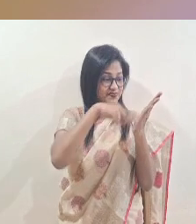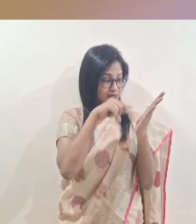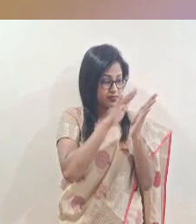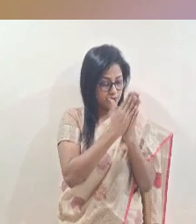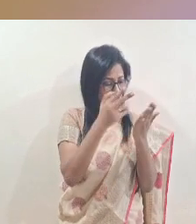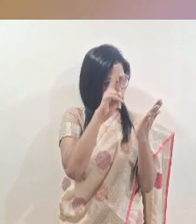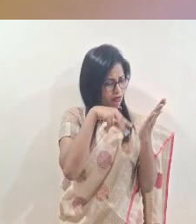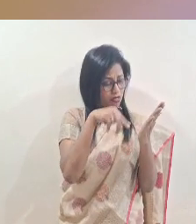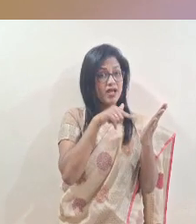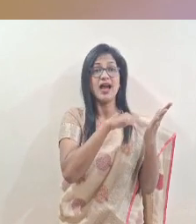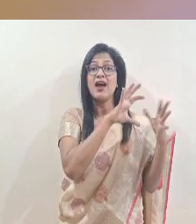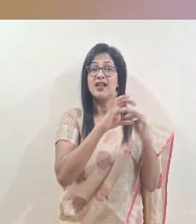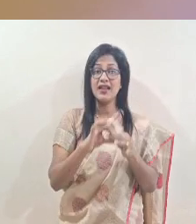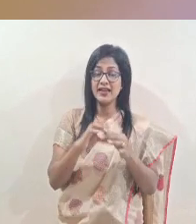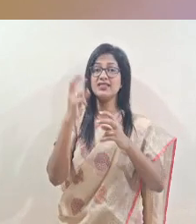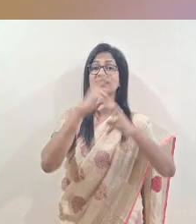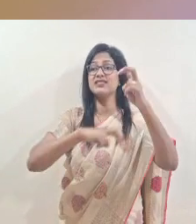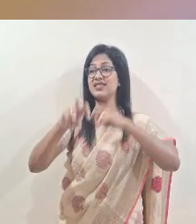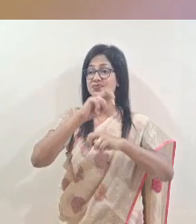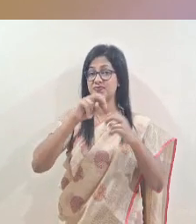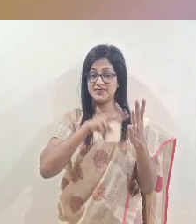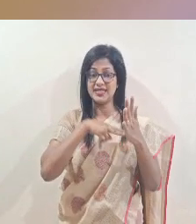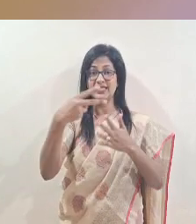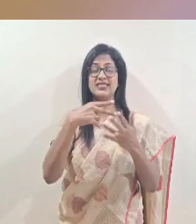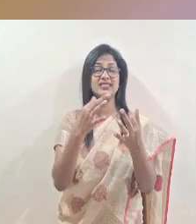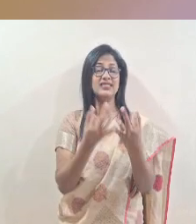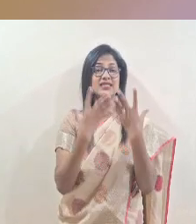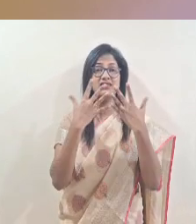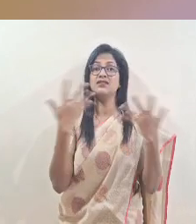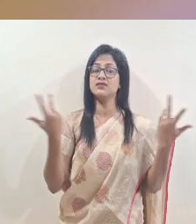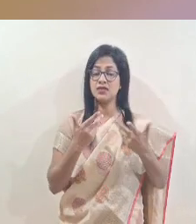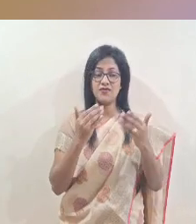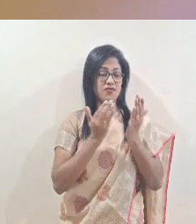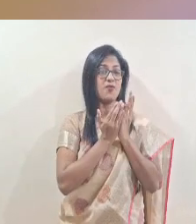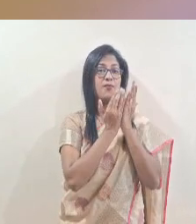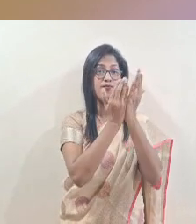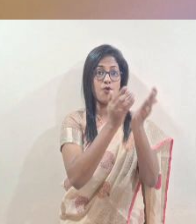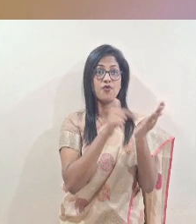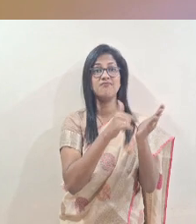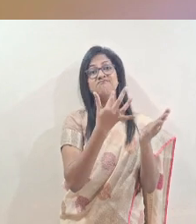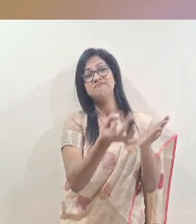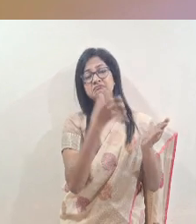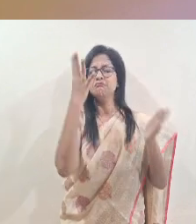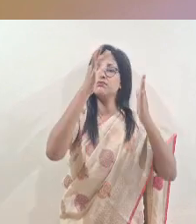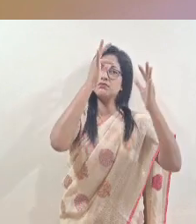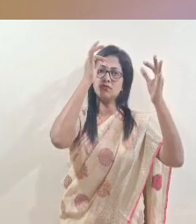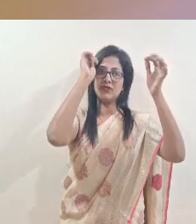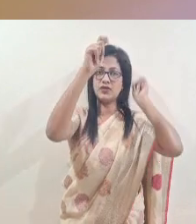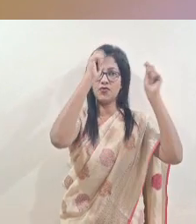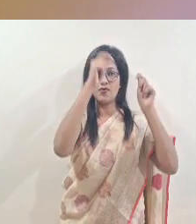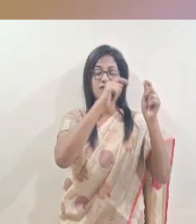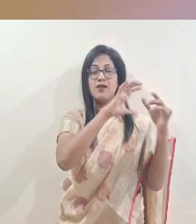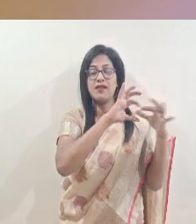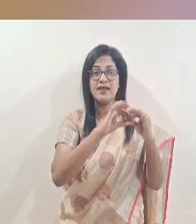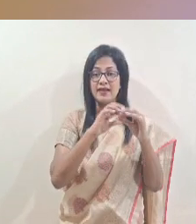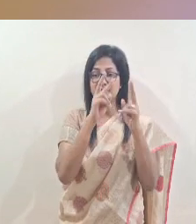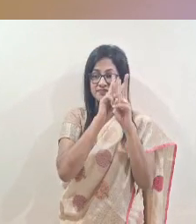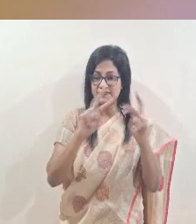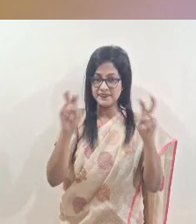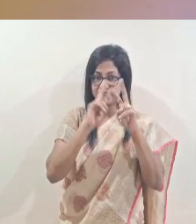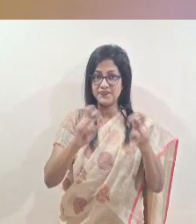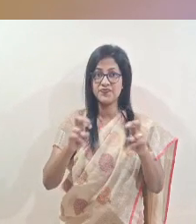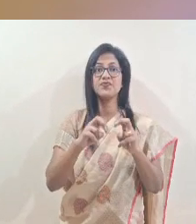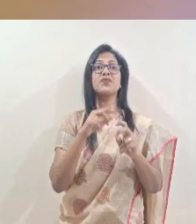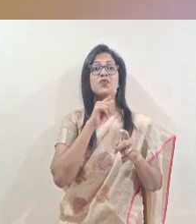how resilience is addressed in the transportation sector, you can see that ports has played a significant role in resilience research due to